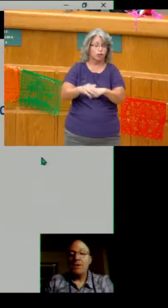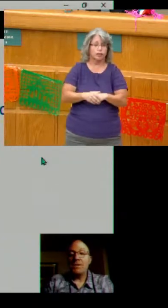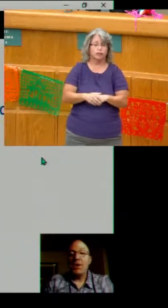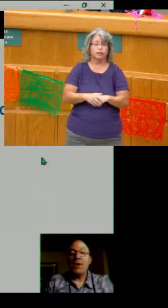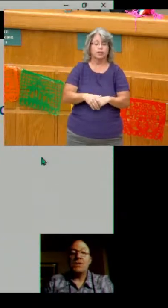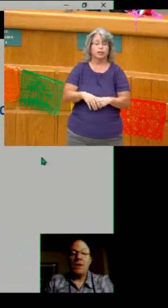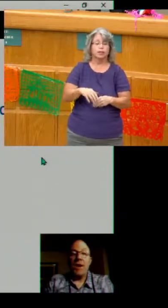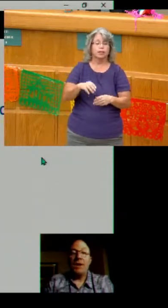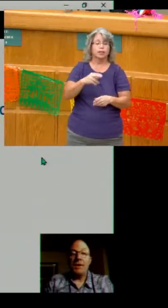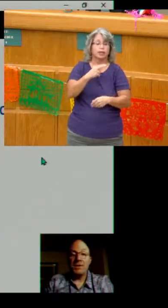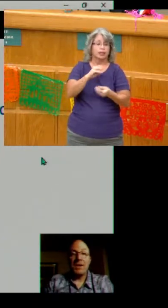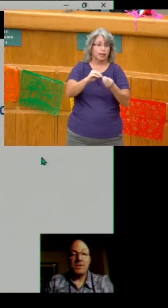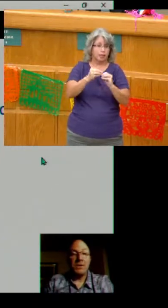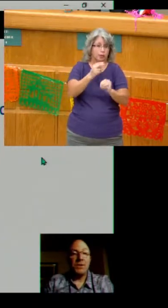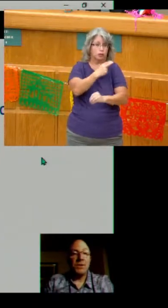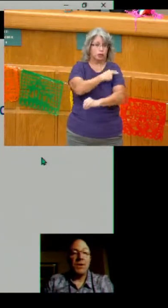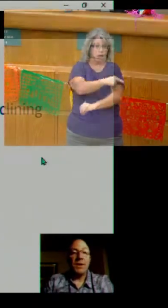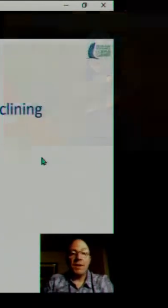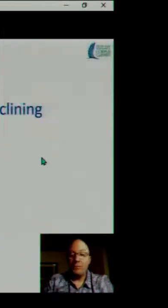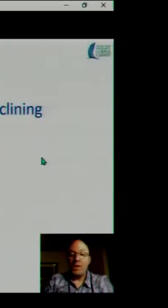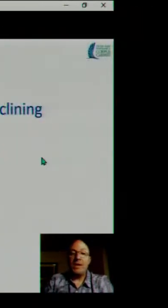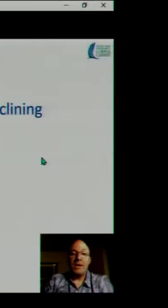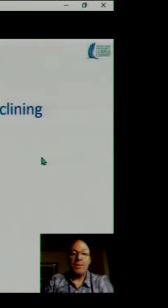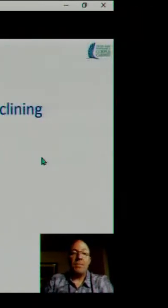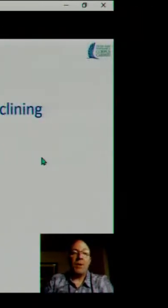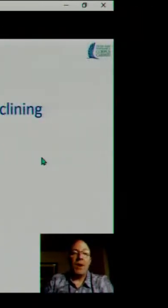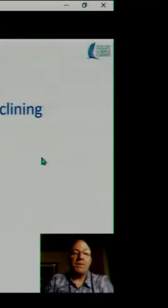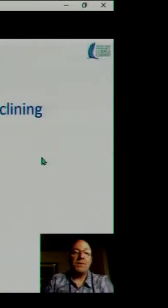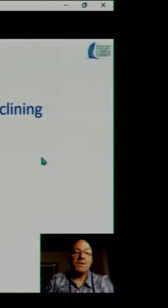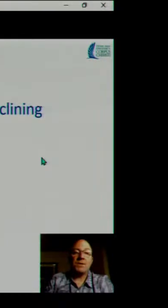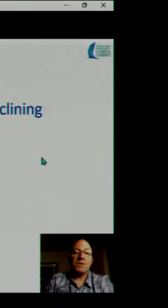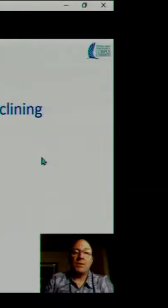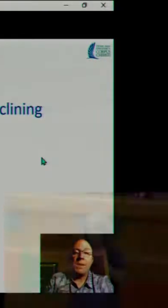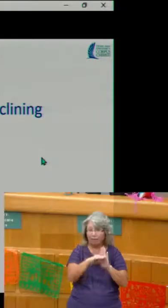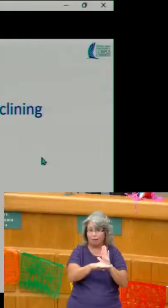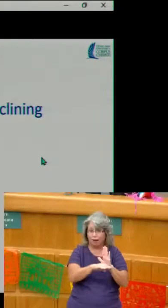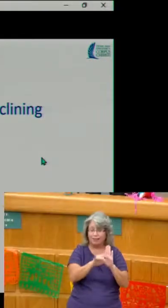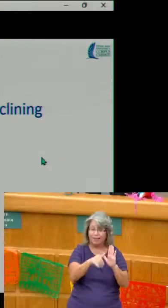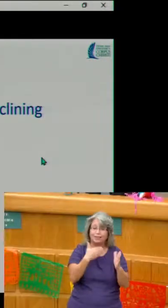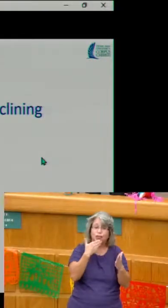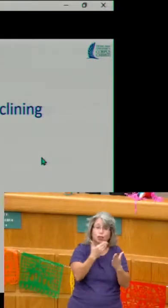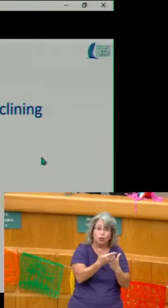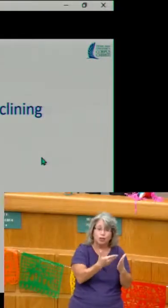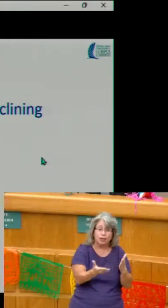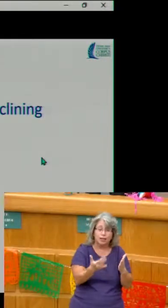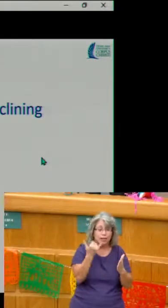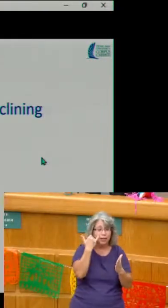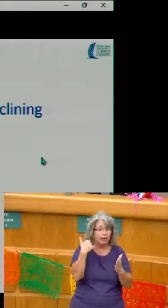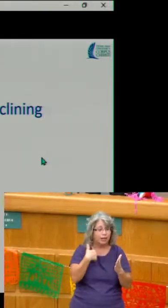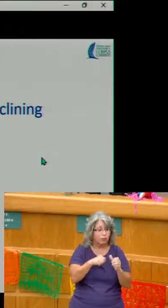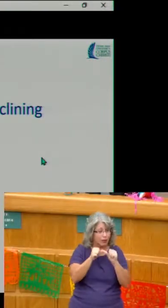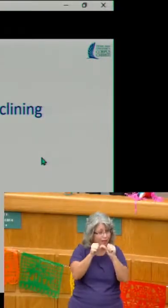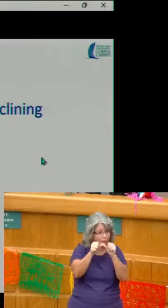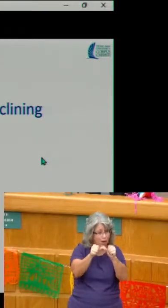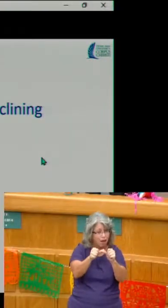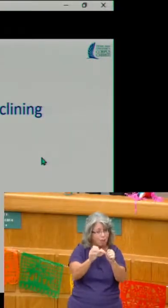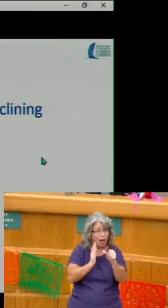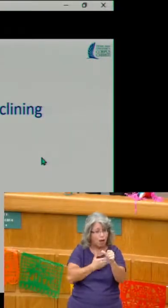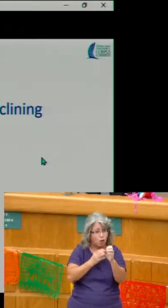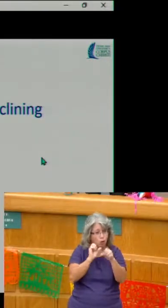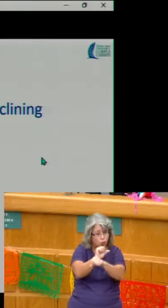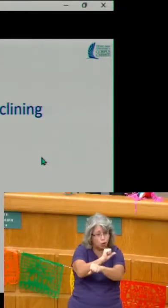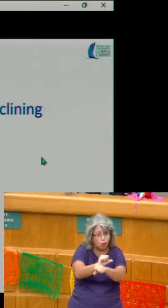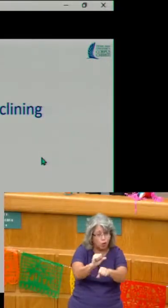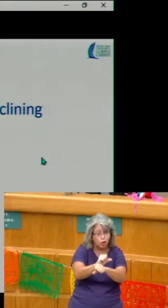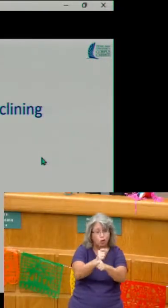and fatalities are declining, so that's a good thing. If we keep up our efforts to down the transmission of COVID. And that means people that